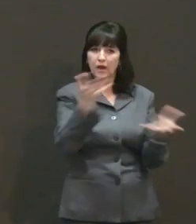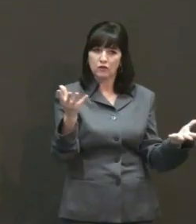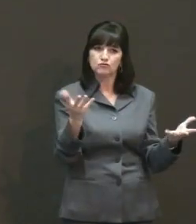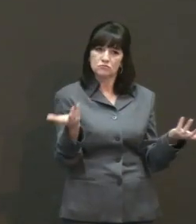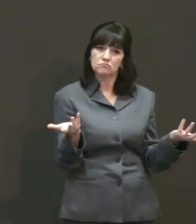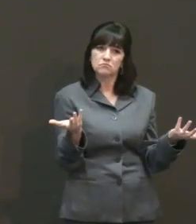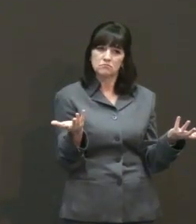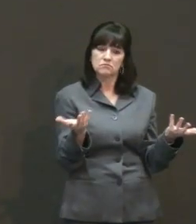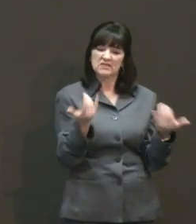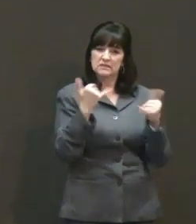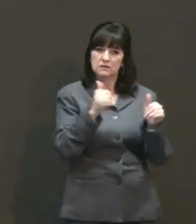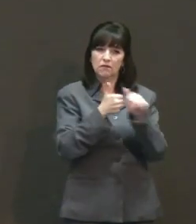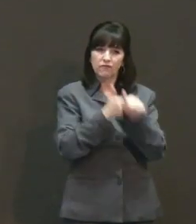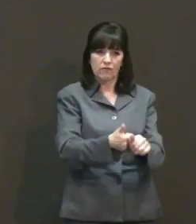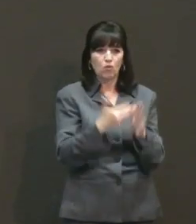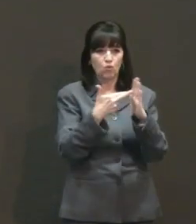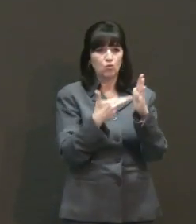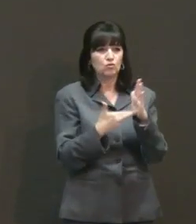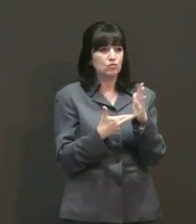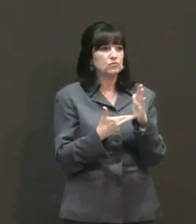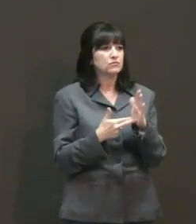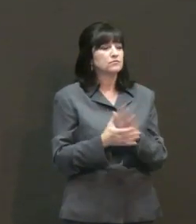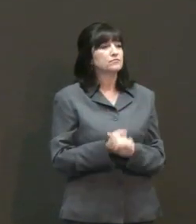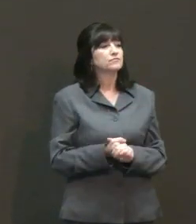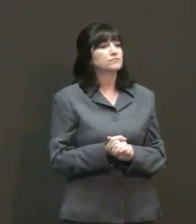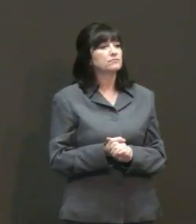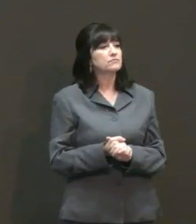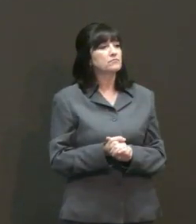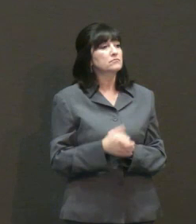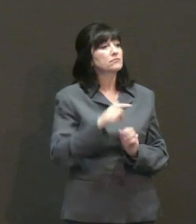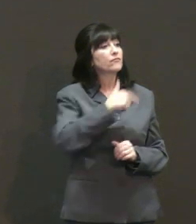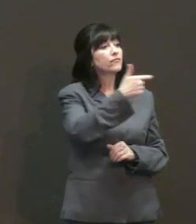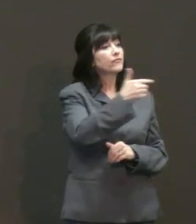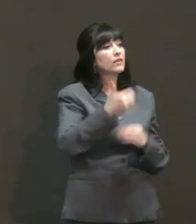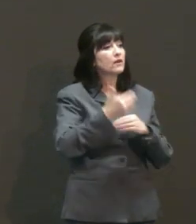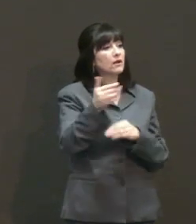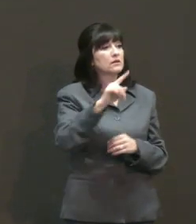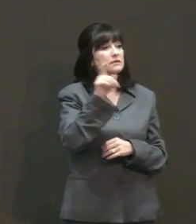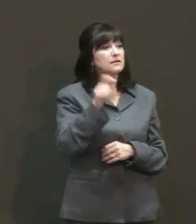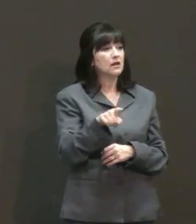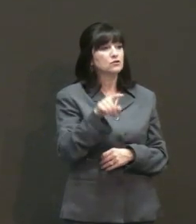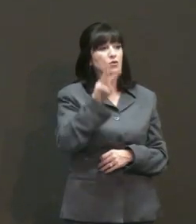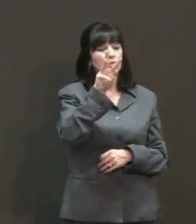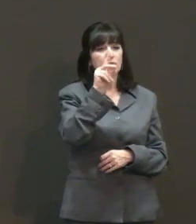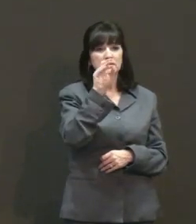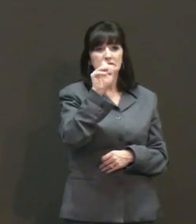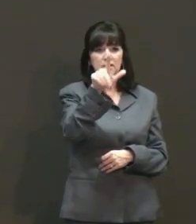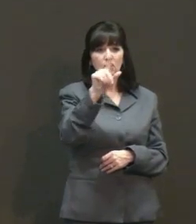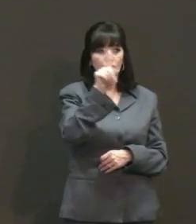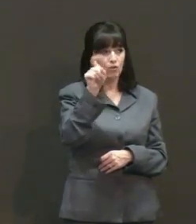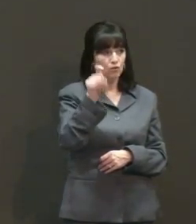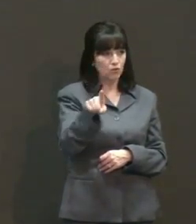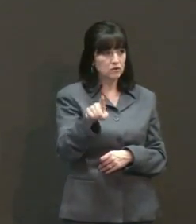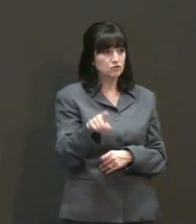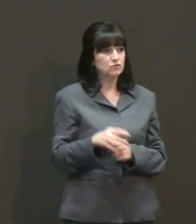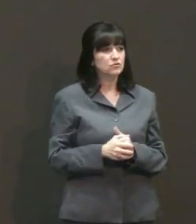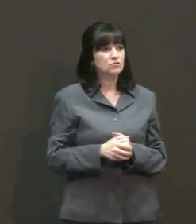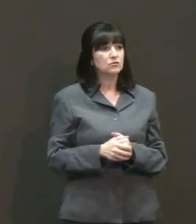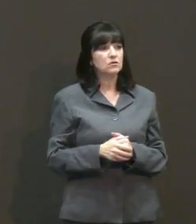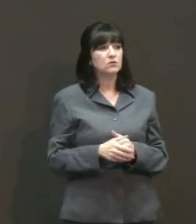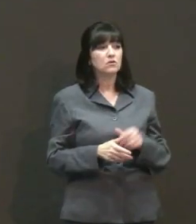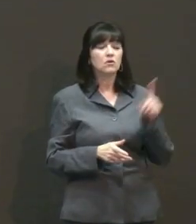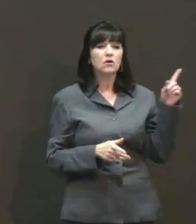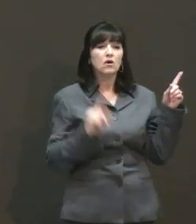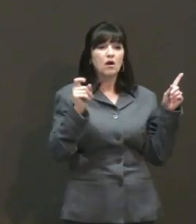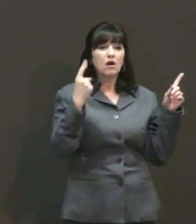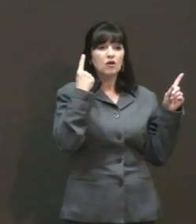Other questions? Next question comes from Amy Cherry at WDEL. Governor Wolf announced